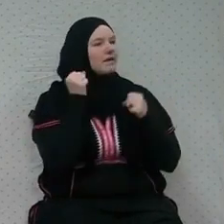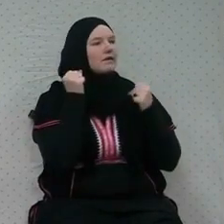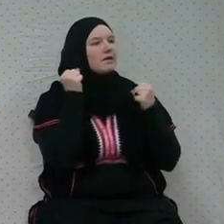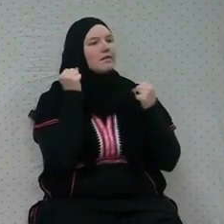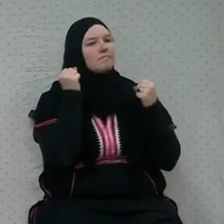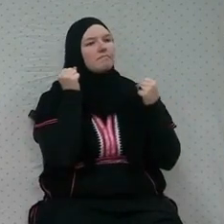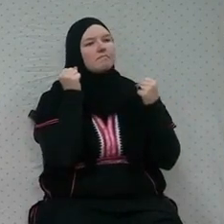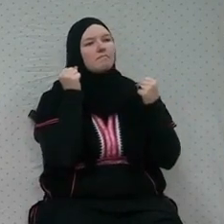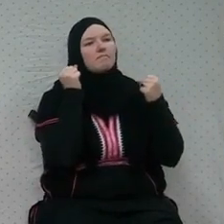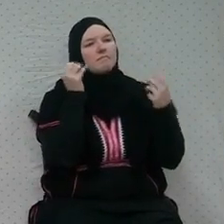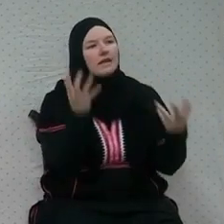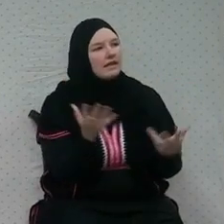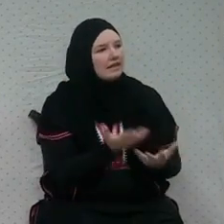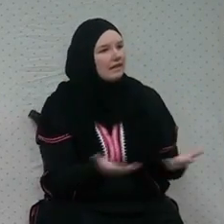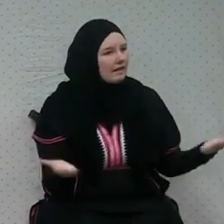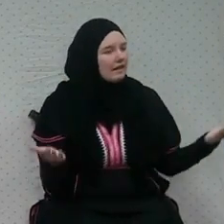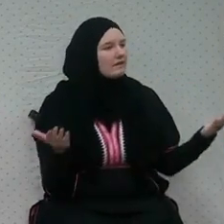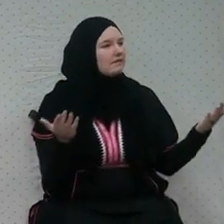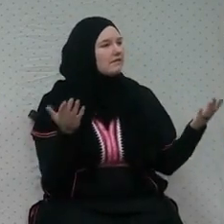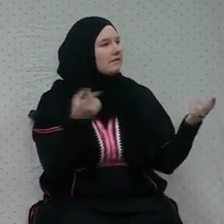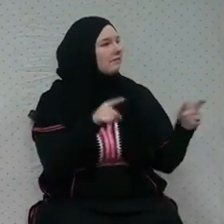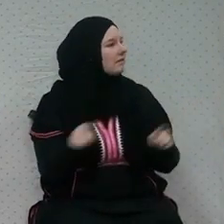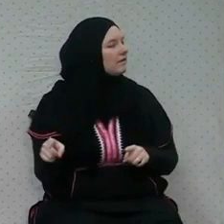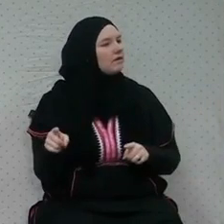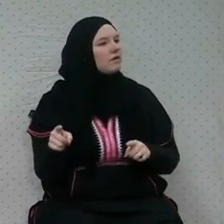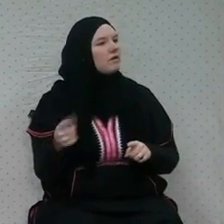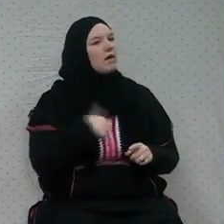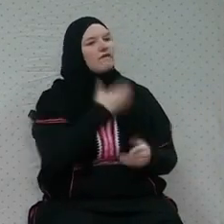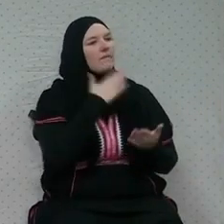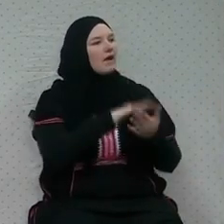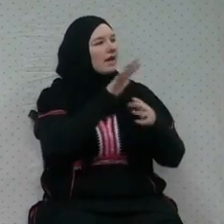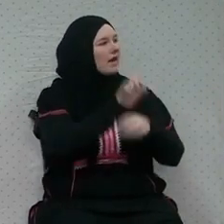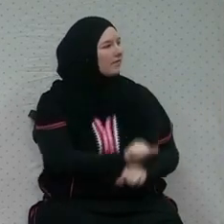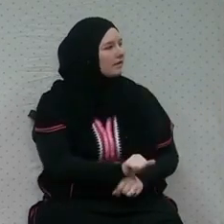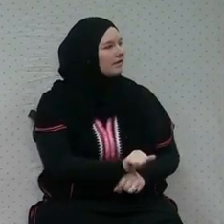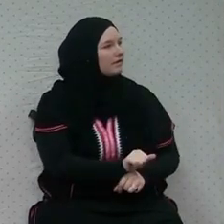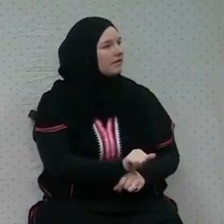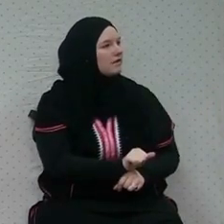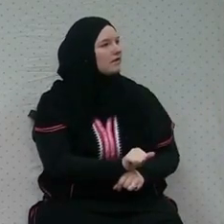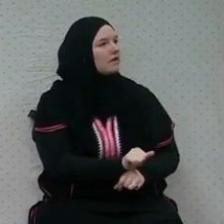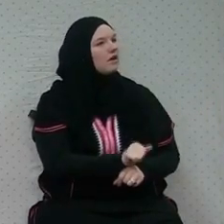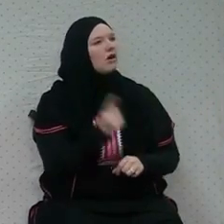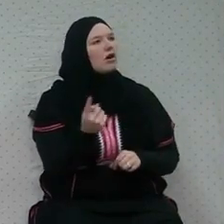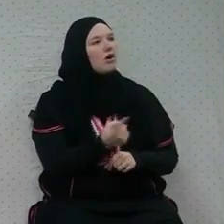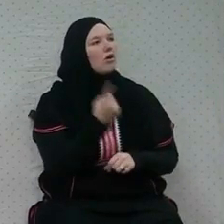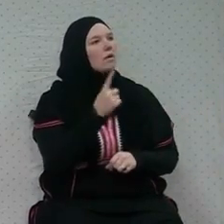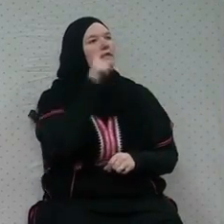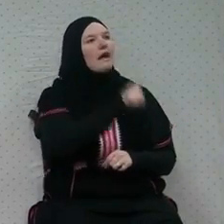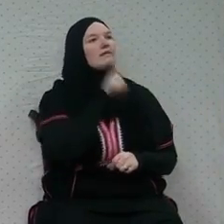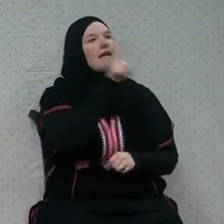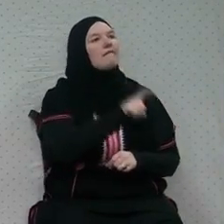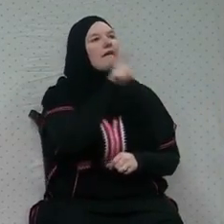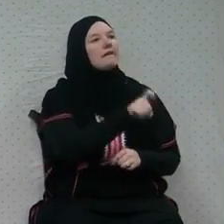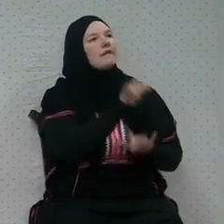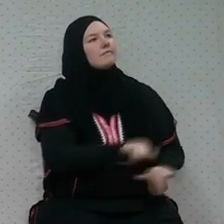can give you what you ask for, give you what you want. We have the habit of keep asking until you get it.